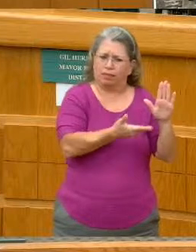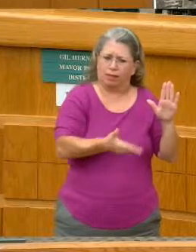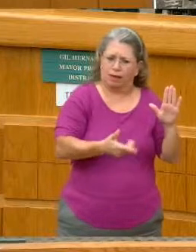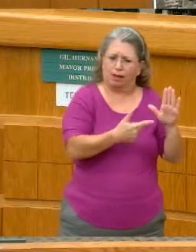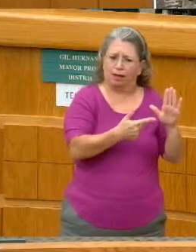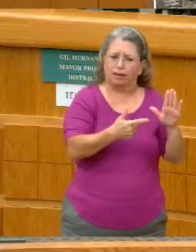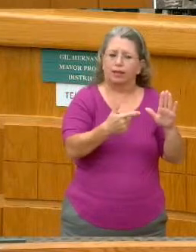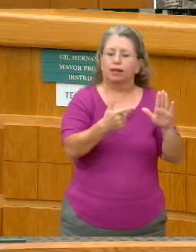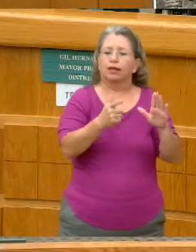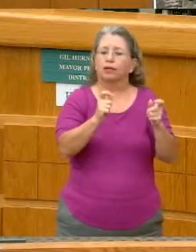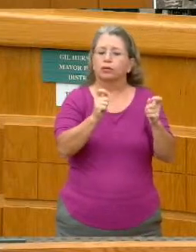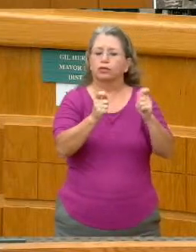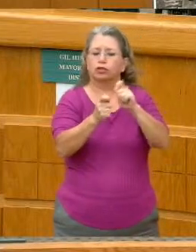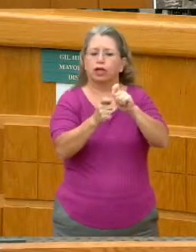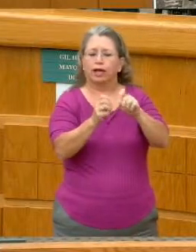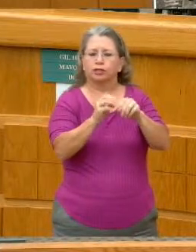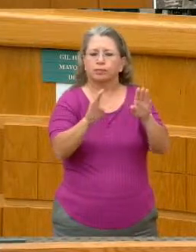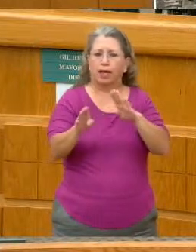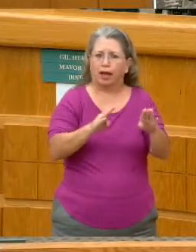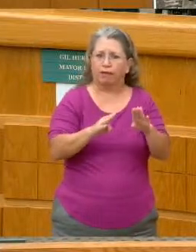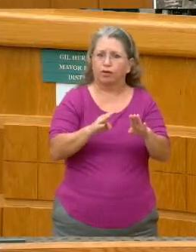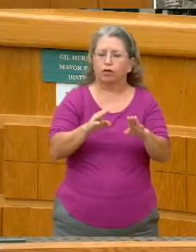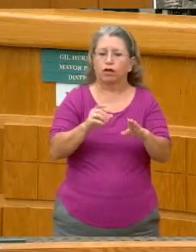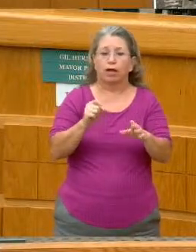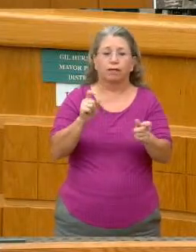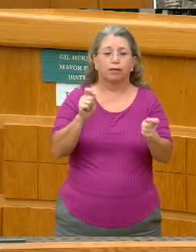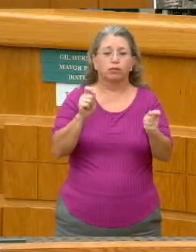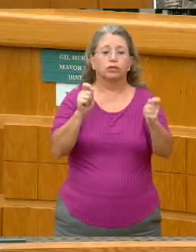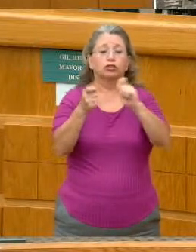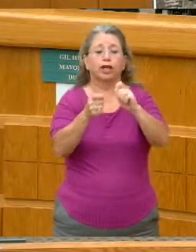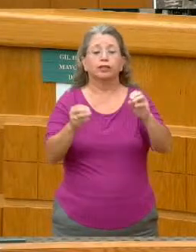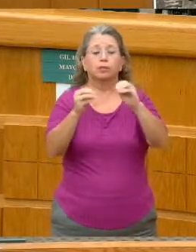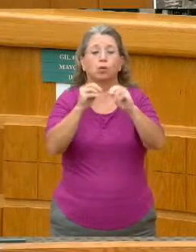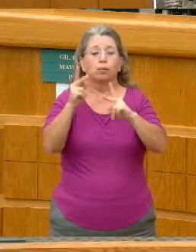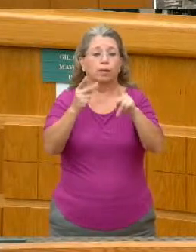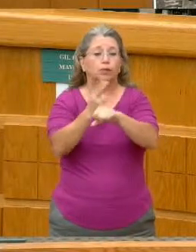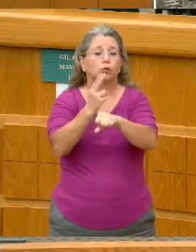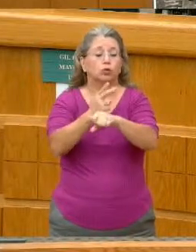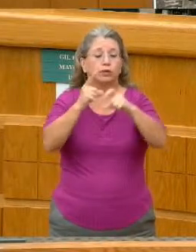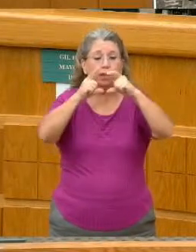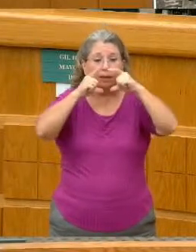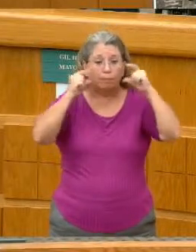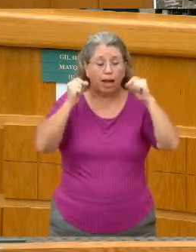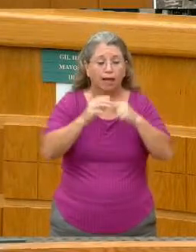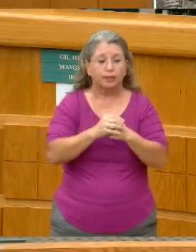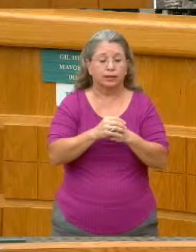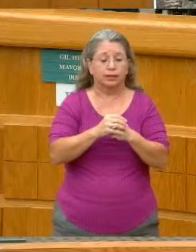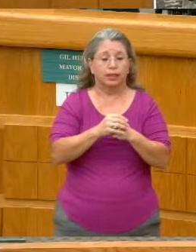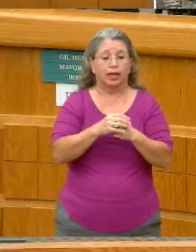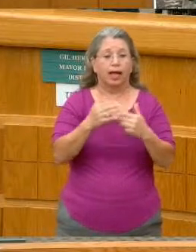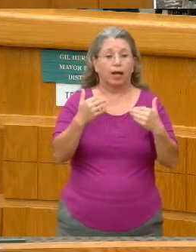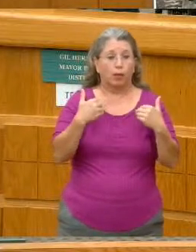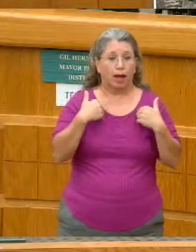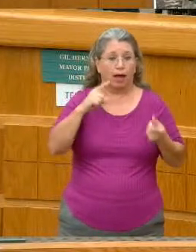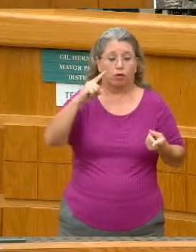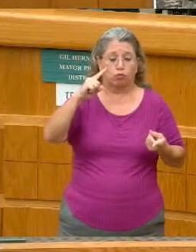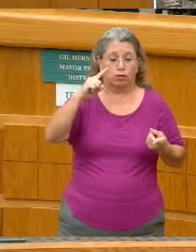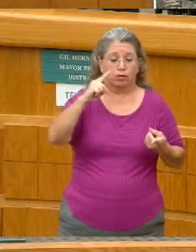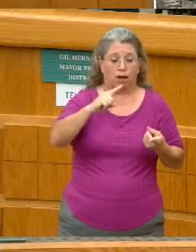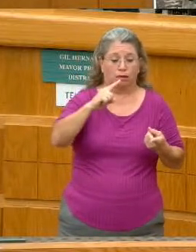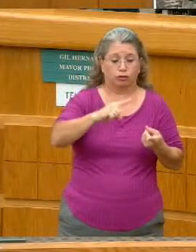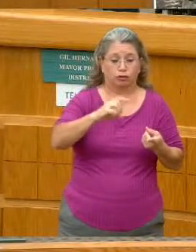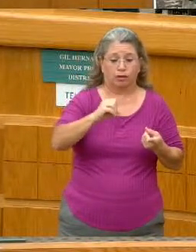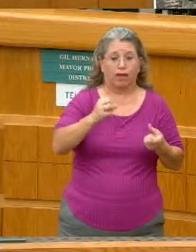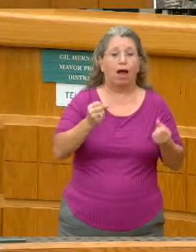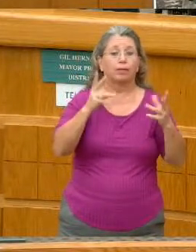was a change in mask wearing, and there was a reduction of tens of thousands of people to our areas.